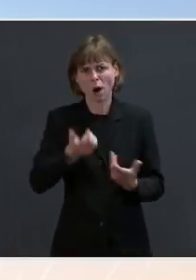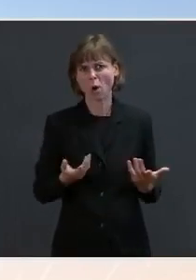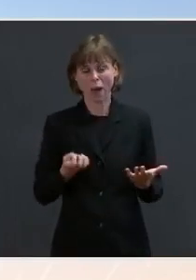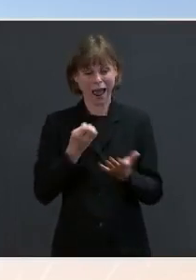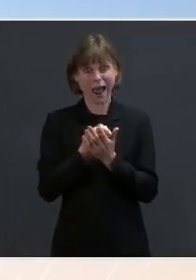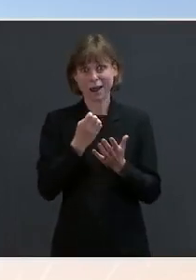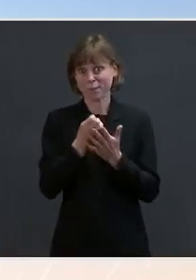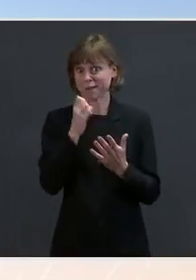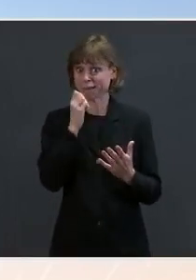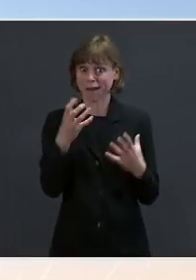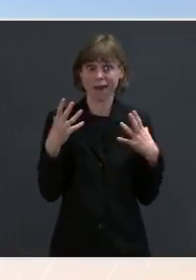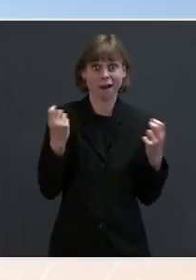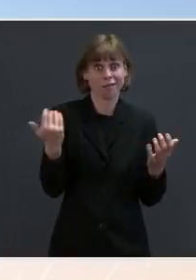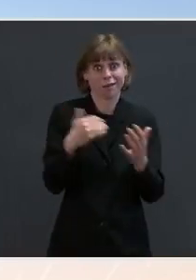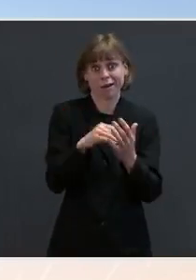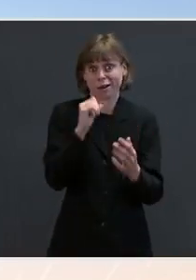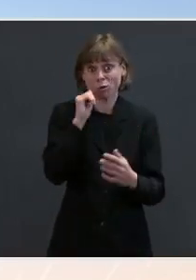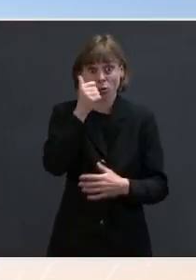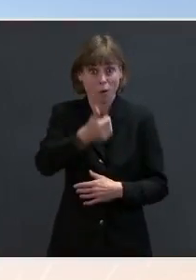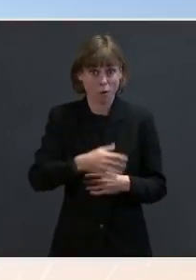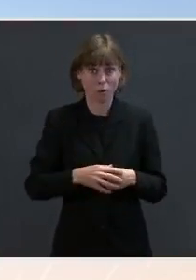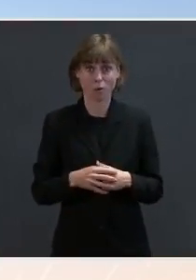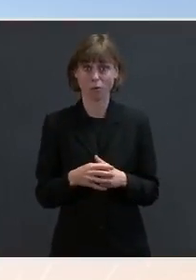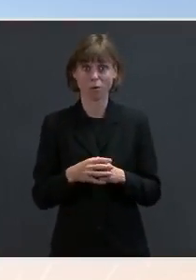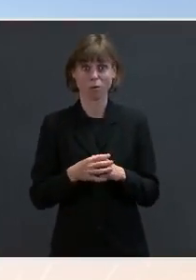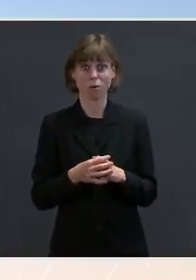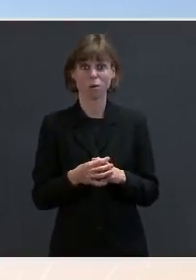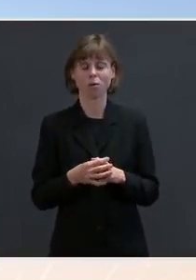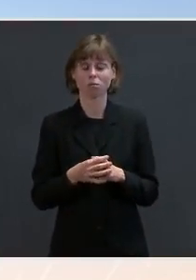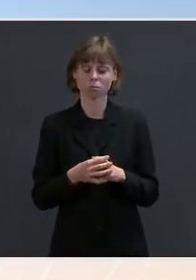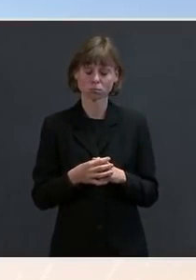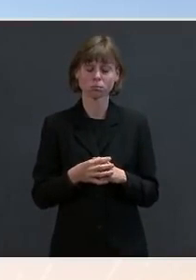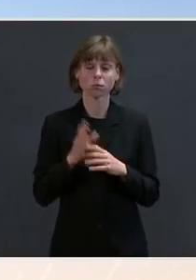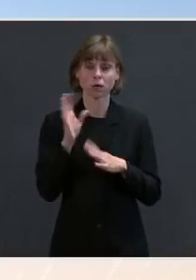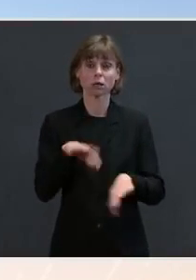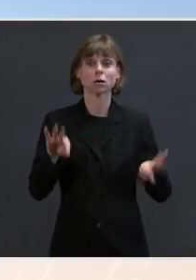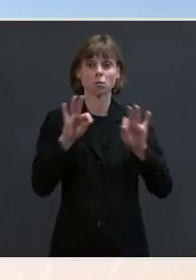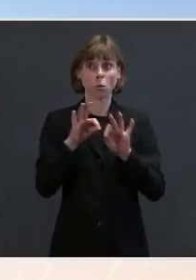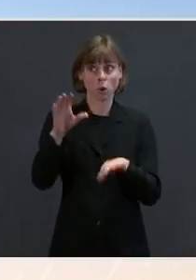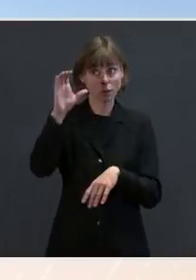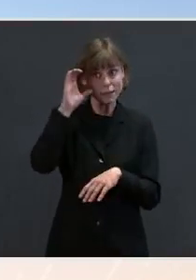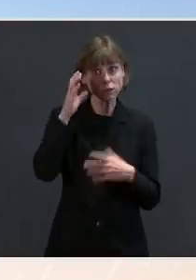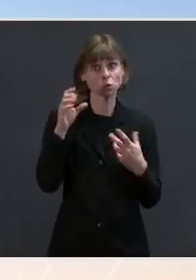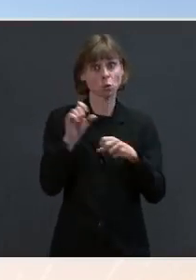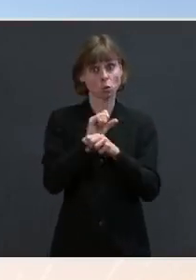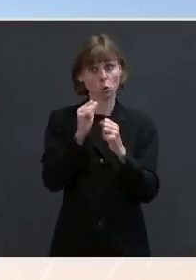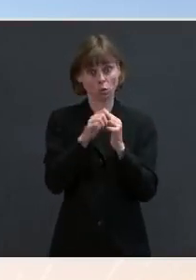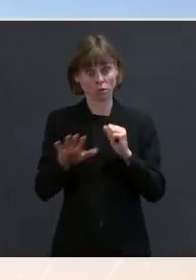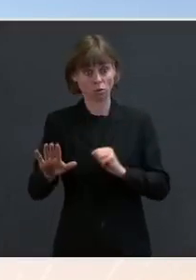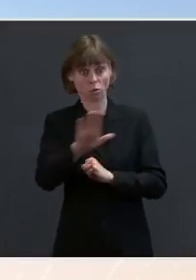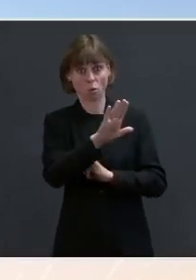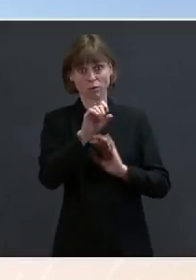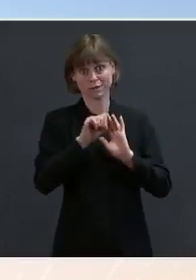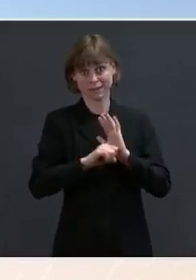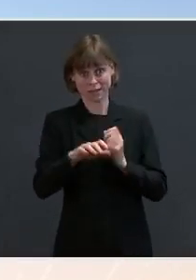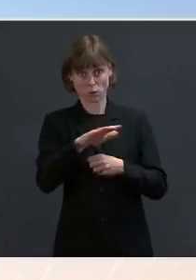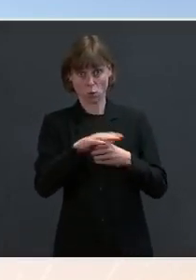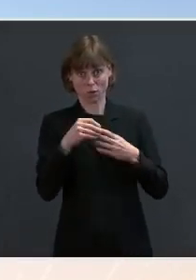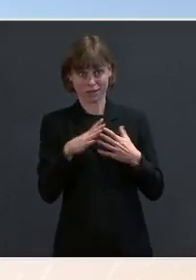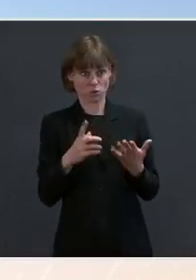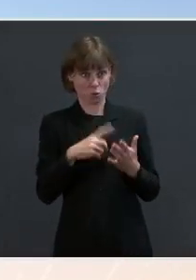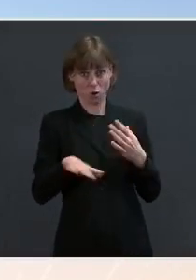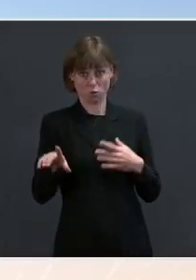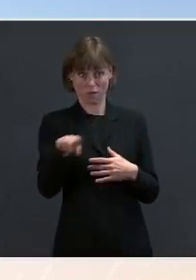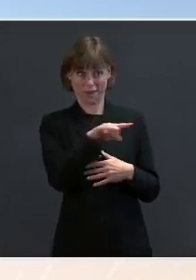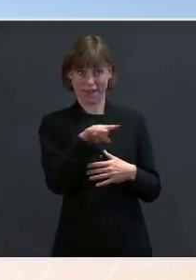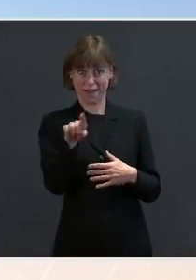not be recovered tomorrow, and so it's important that we listen to and work with these state and local leaders on what their needs are on the ground. I'll